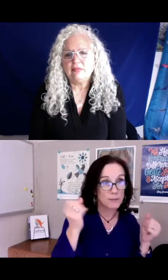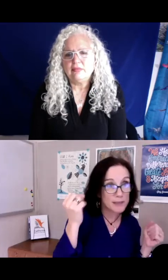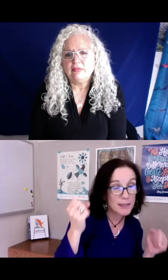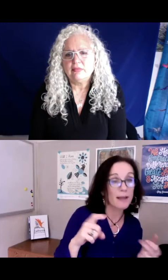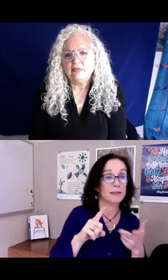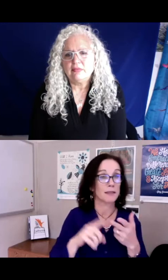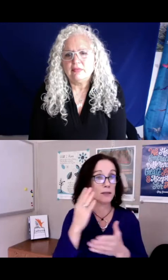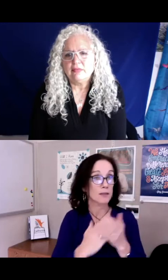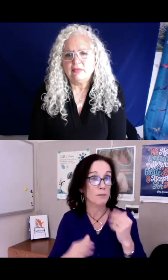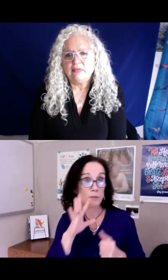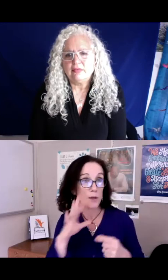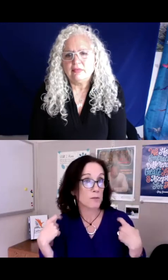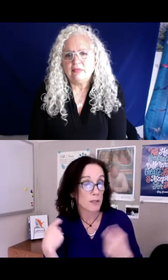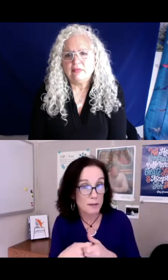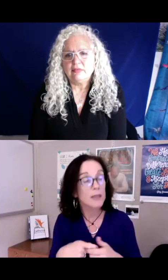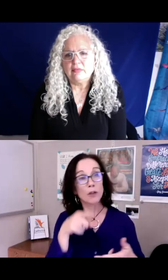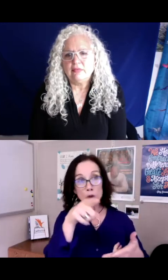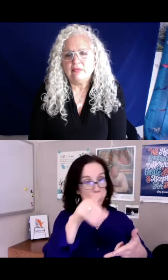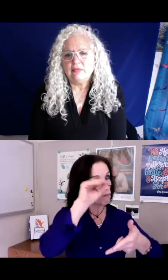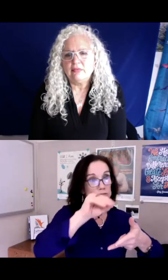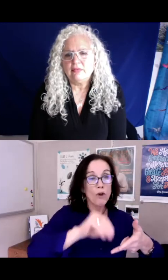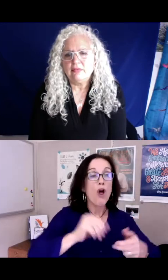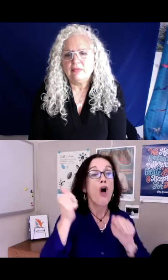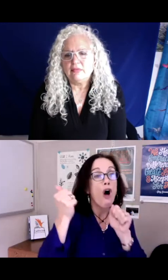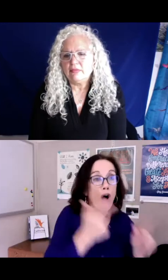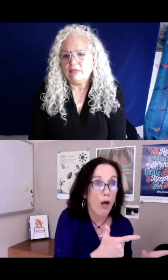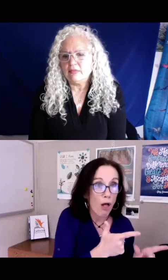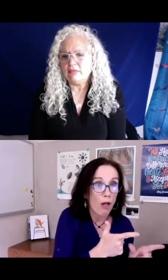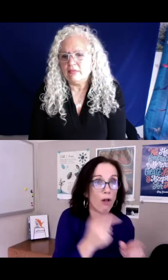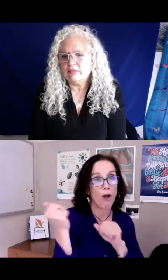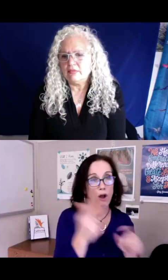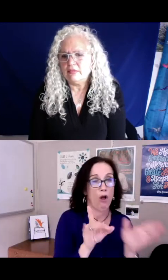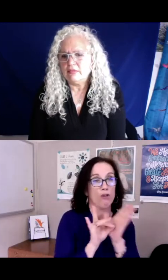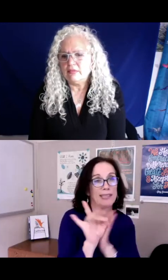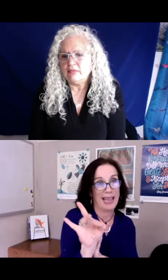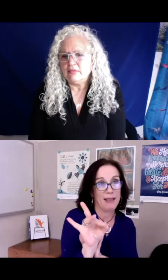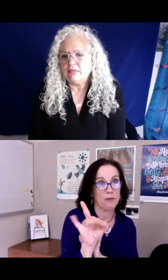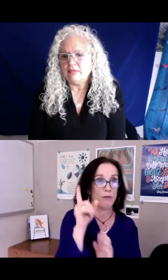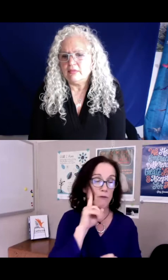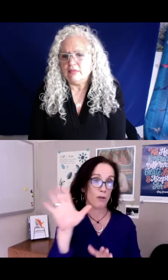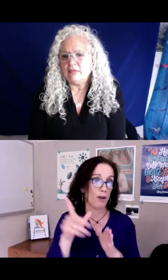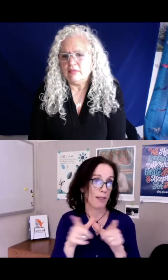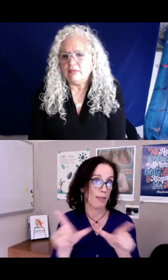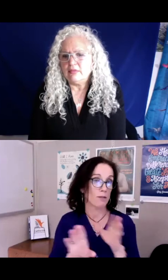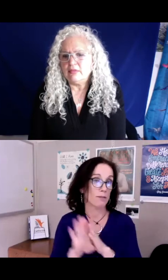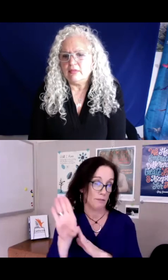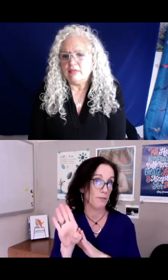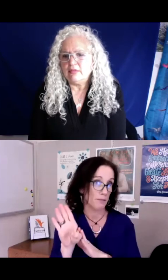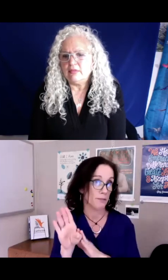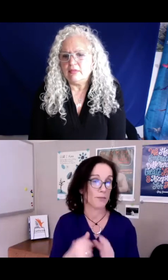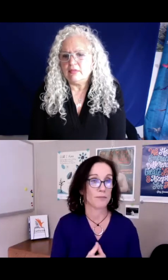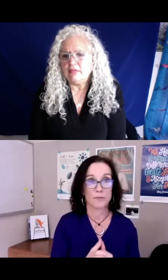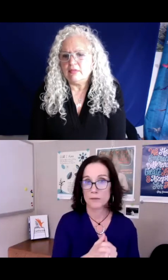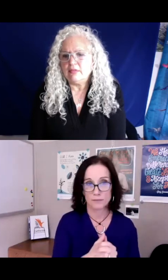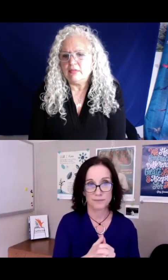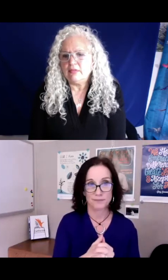spoken English, some sign, and some spoken Spanish. Now you put down all of those languages, and all of those language count for